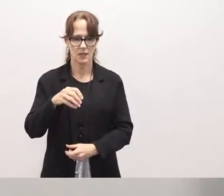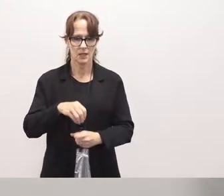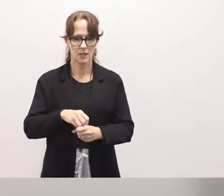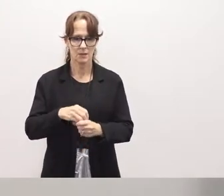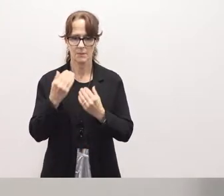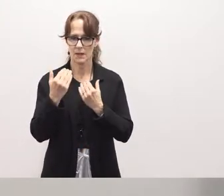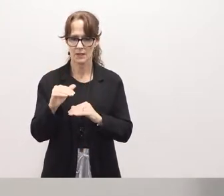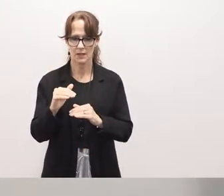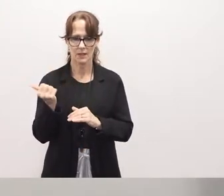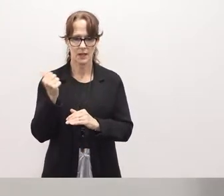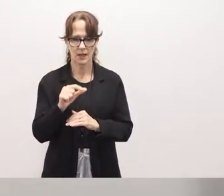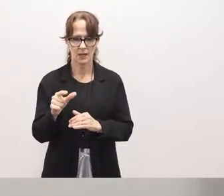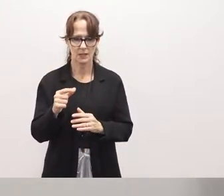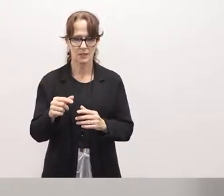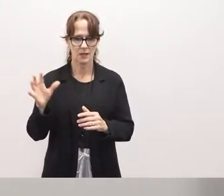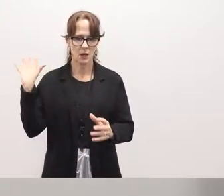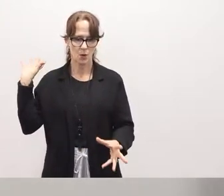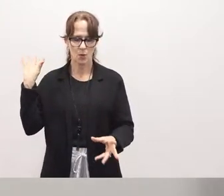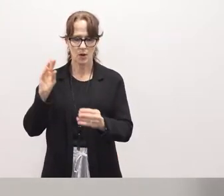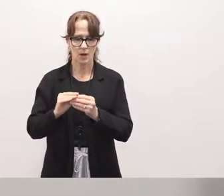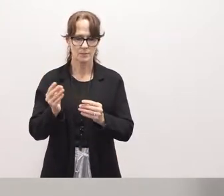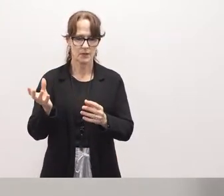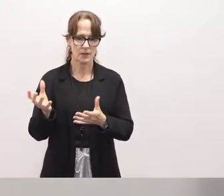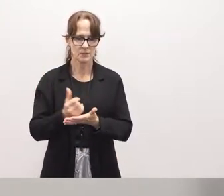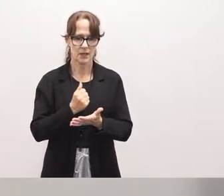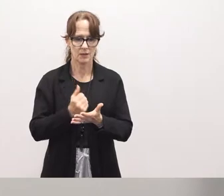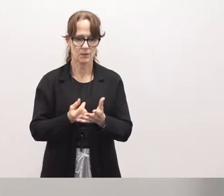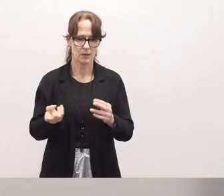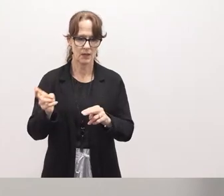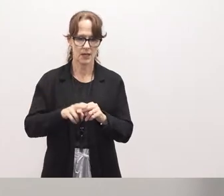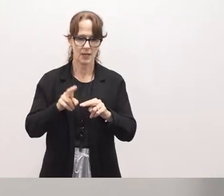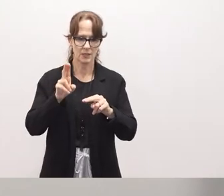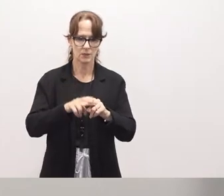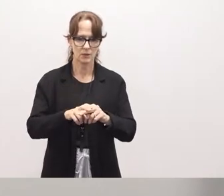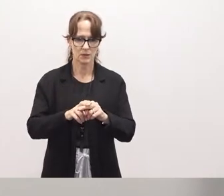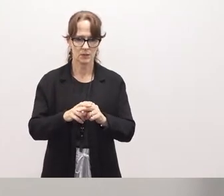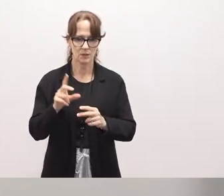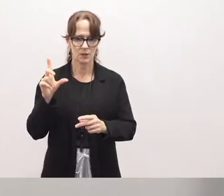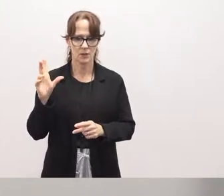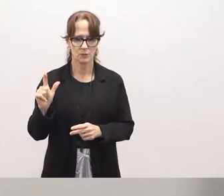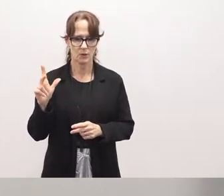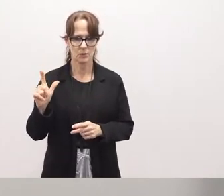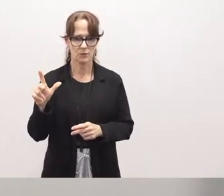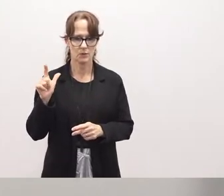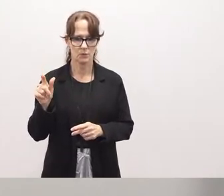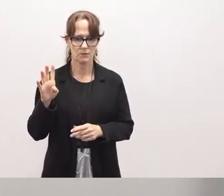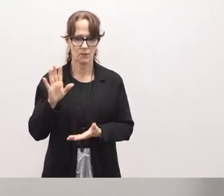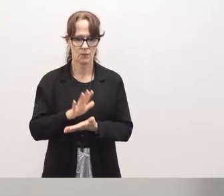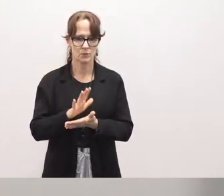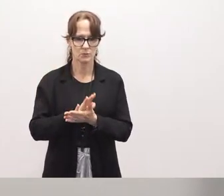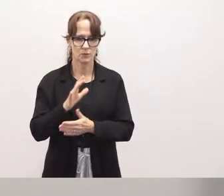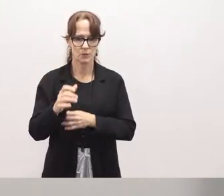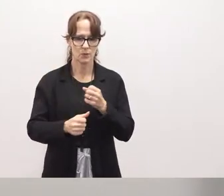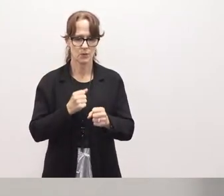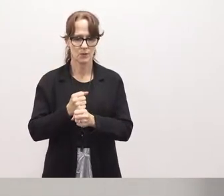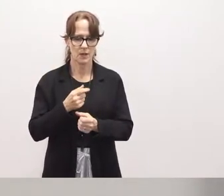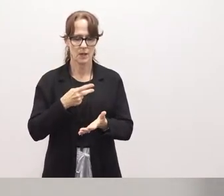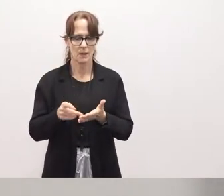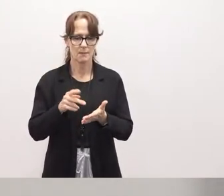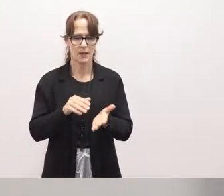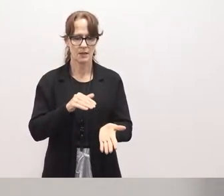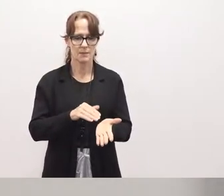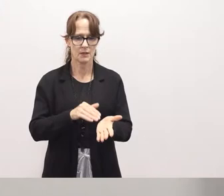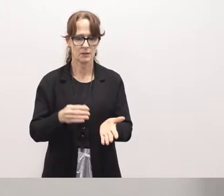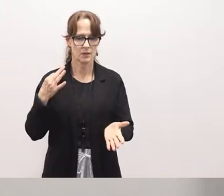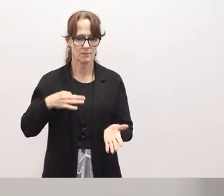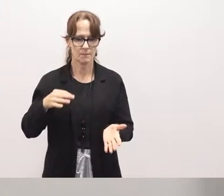not limited to any retroactive salary increase approved by the board for the 23-24 school year. Paid medical